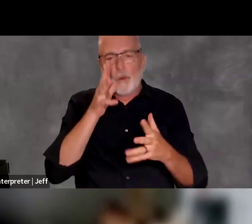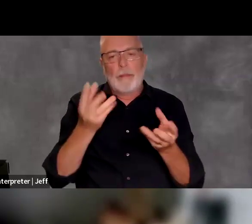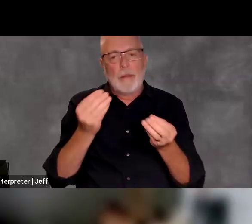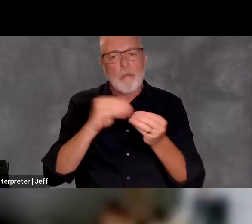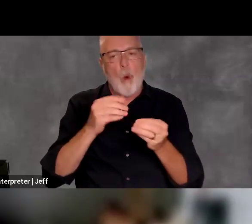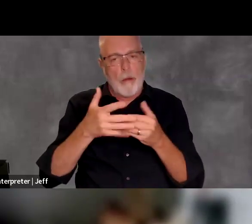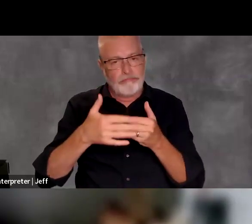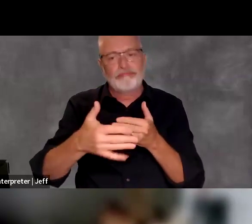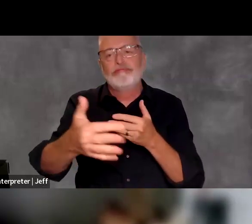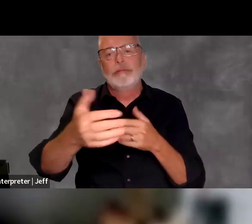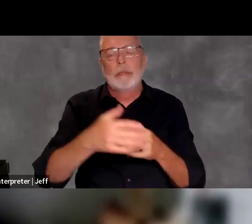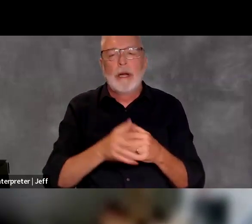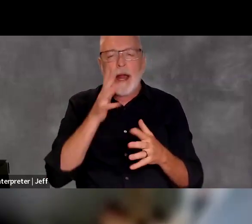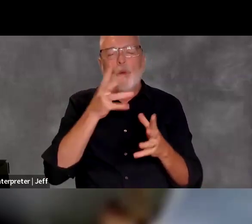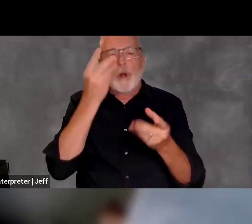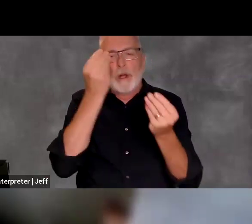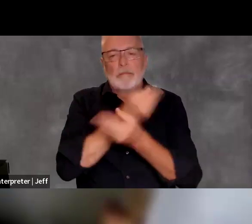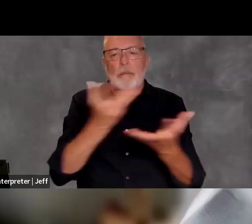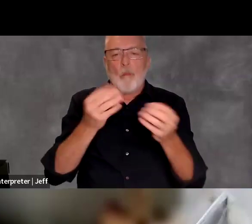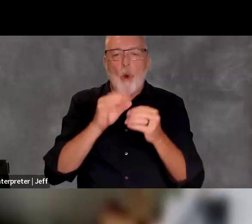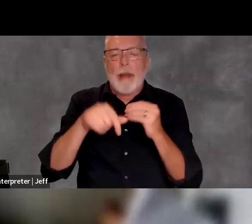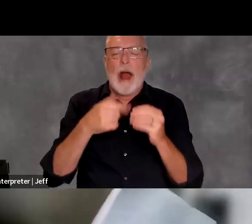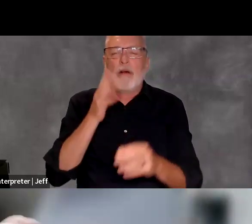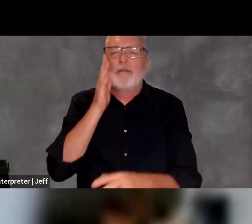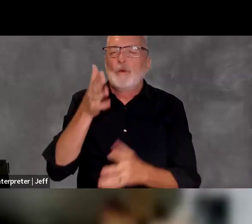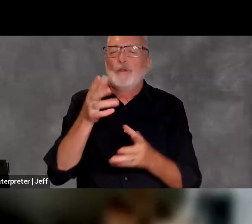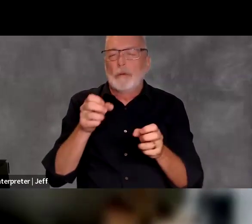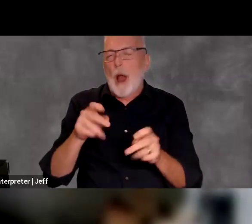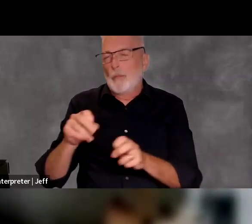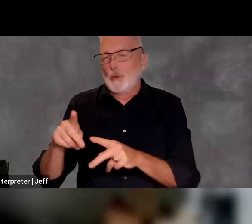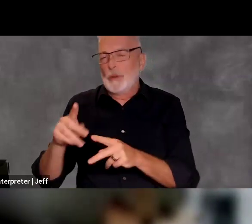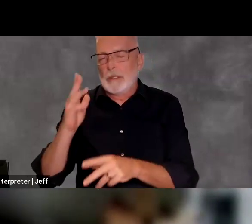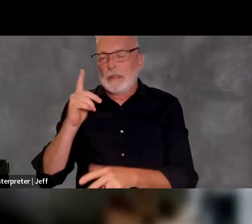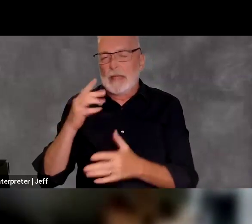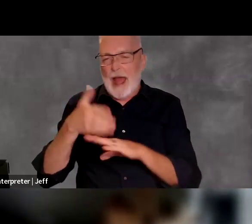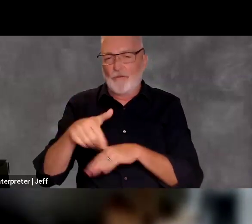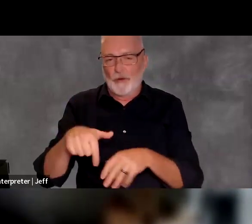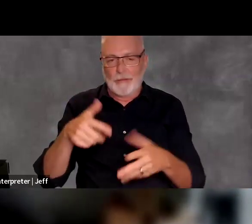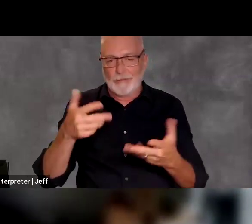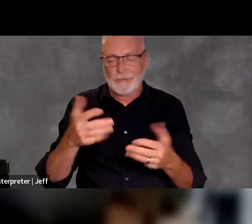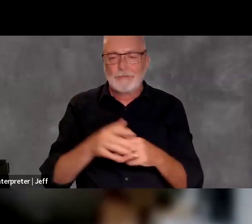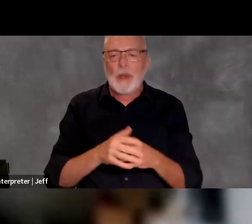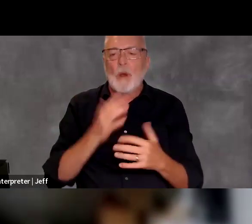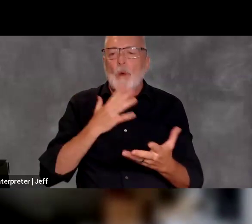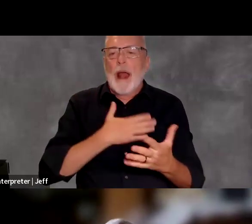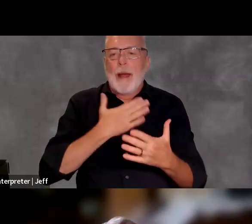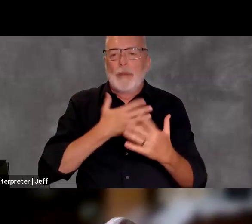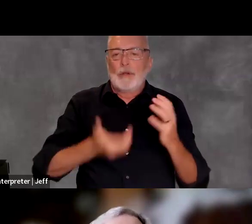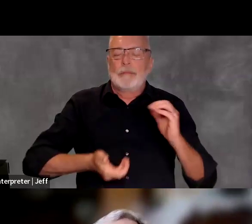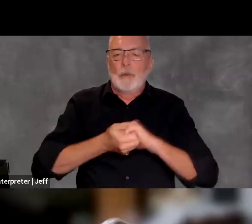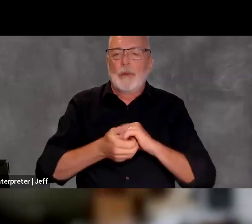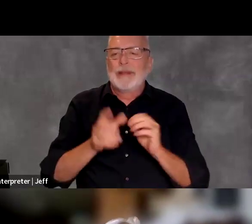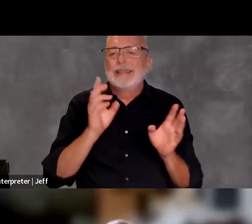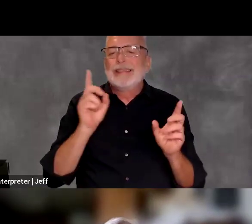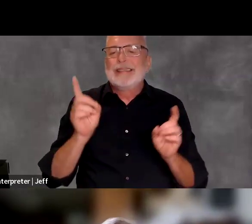share with you more about future opportunities at the end of today's presentation. We are pleased to partner with the Disaster PrepWise team